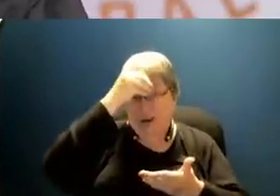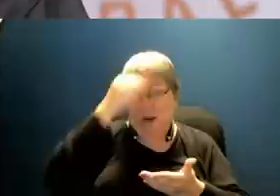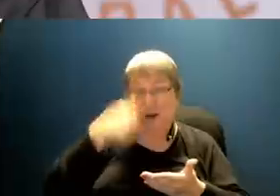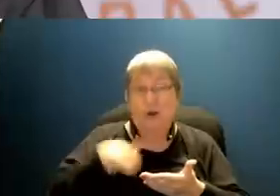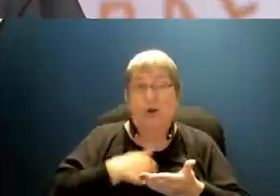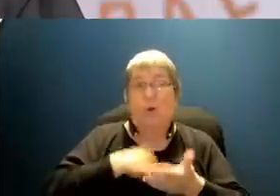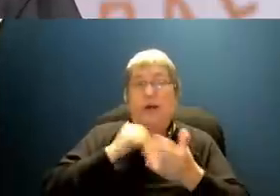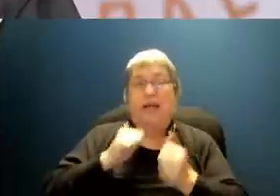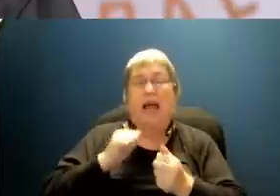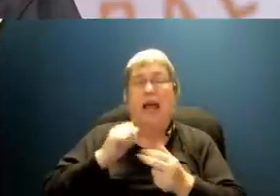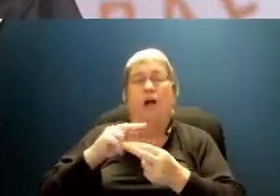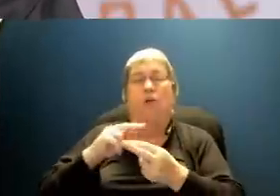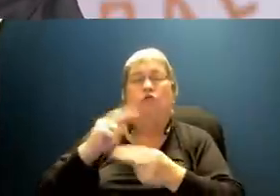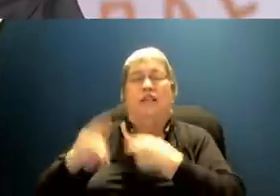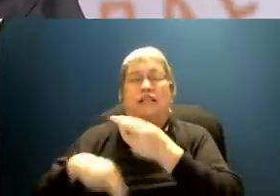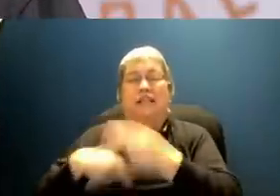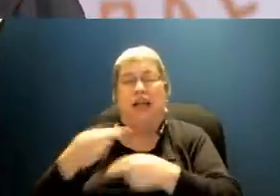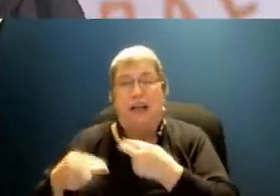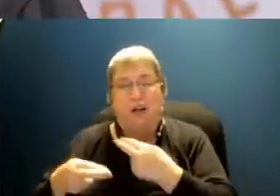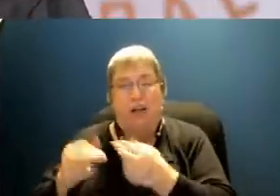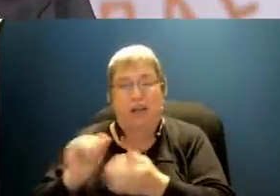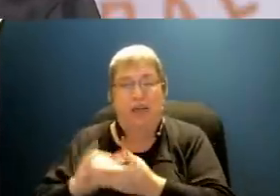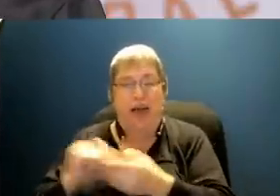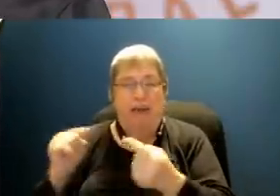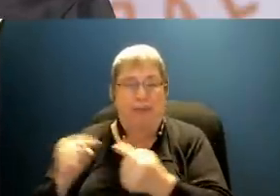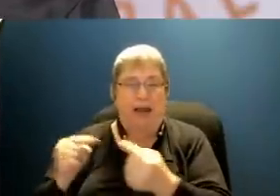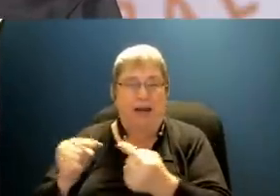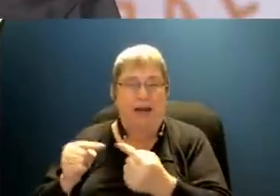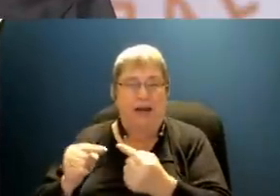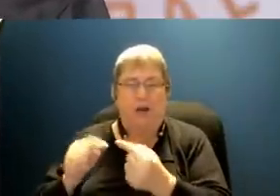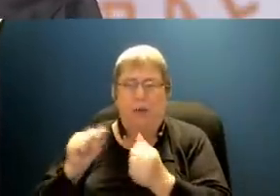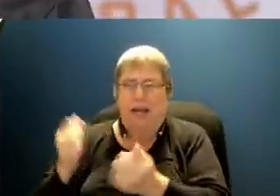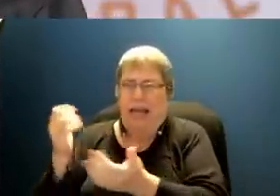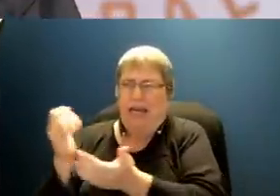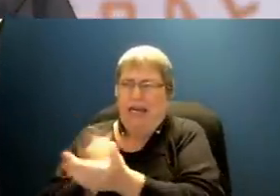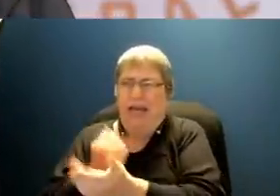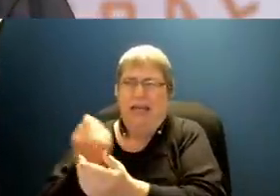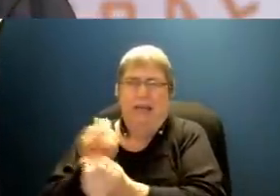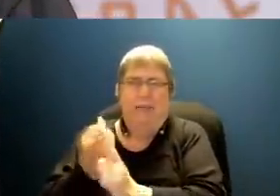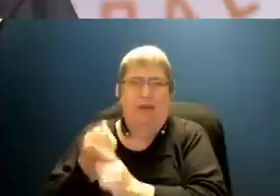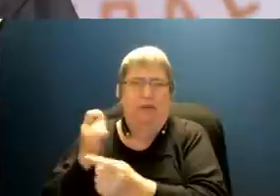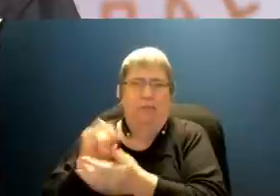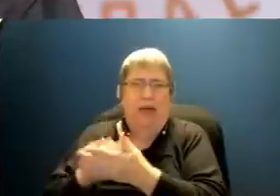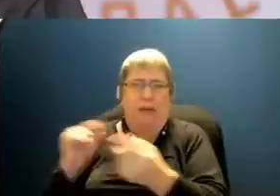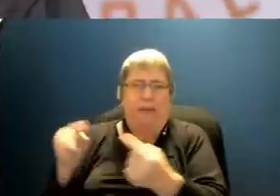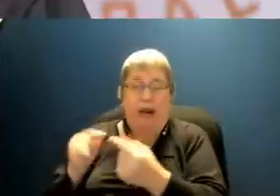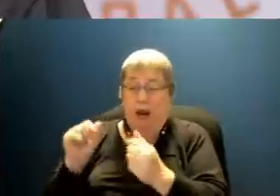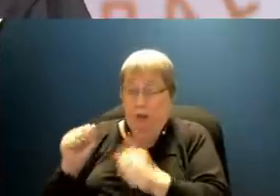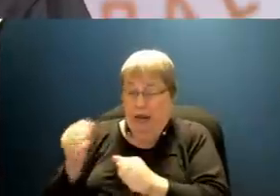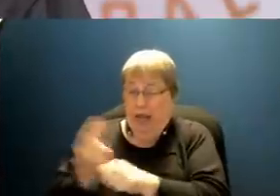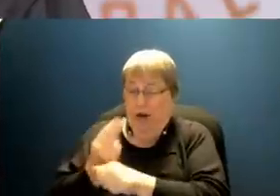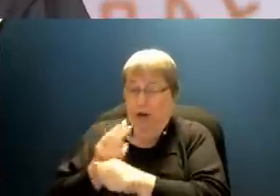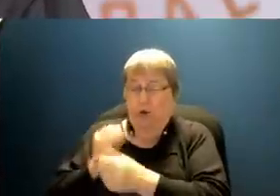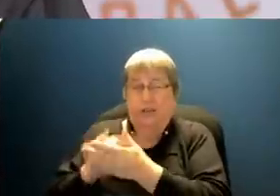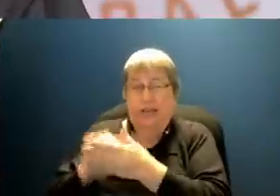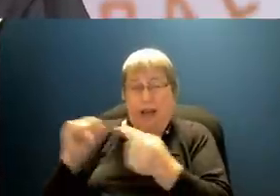pain. We can get something from it. We could use that pain to propel ourselves towards something greater.